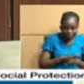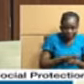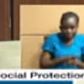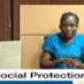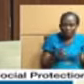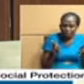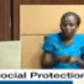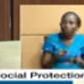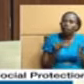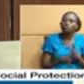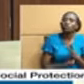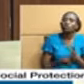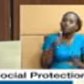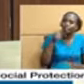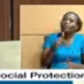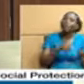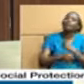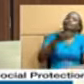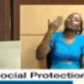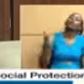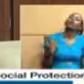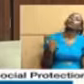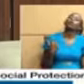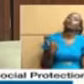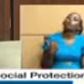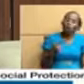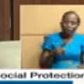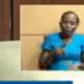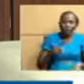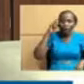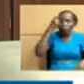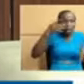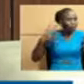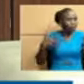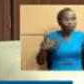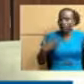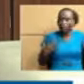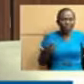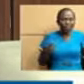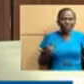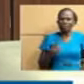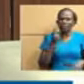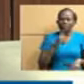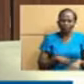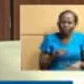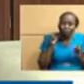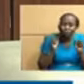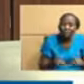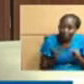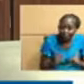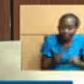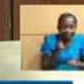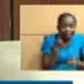similar issue 7 years ago, and the government was like it has never heard about it. Today they are looking